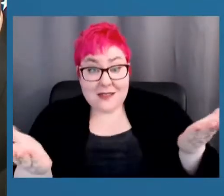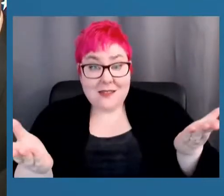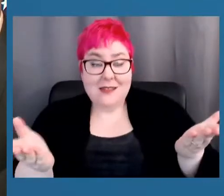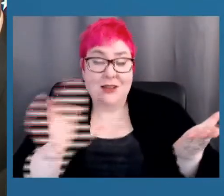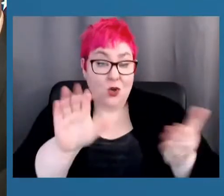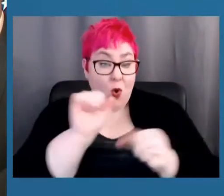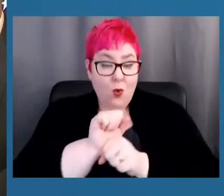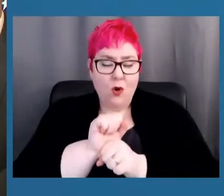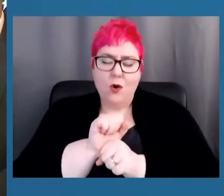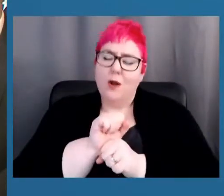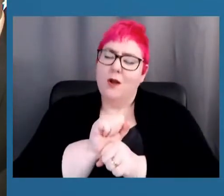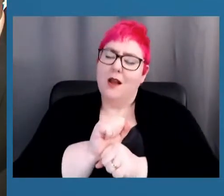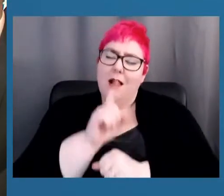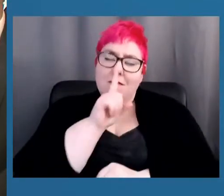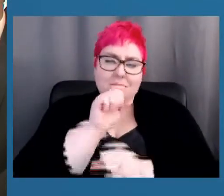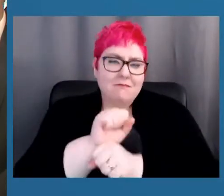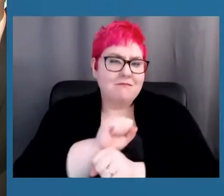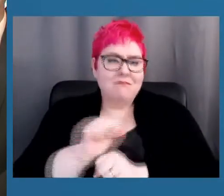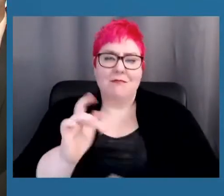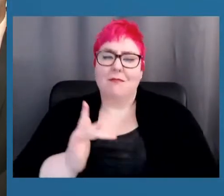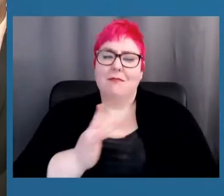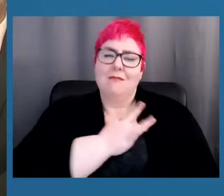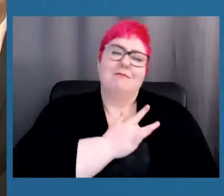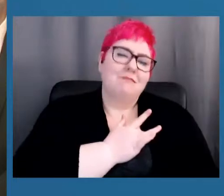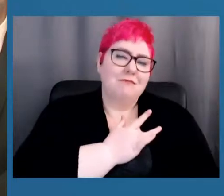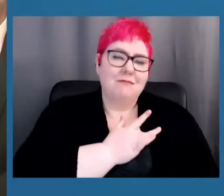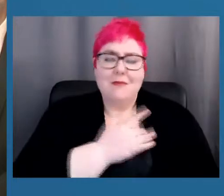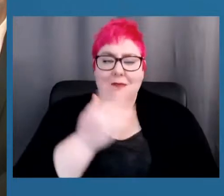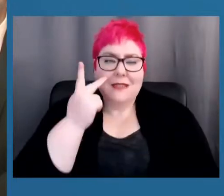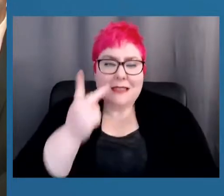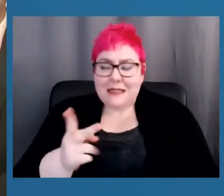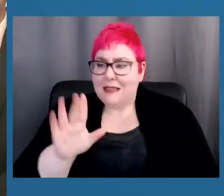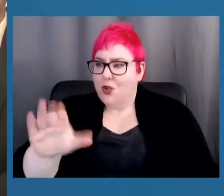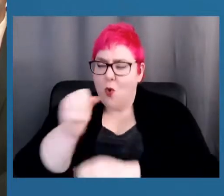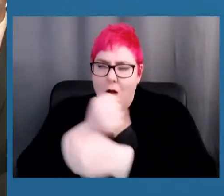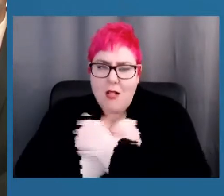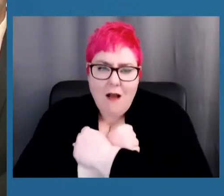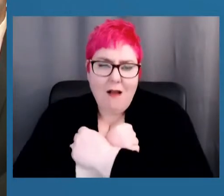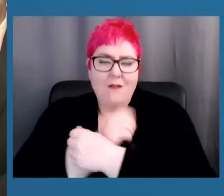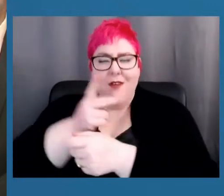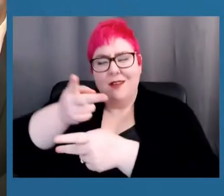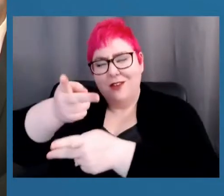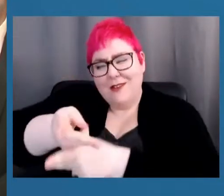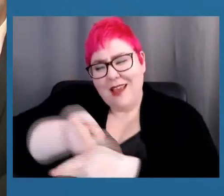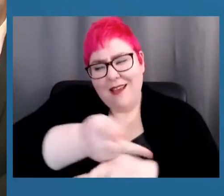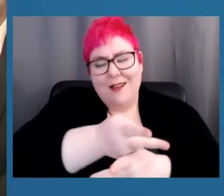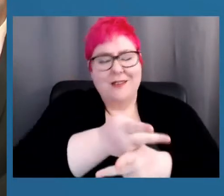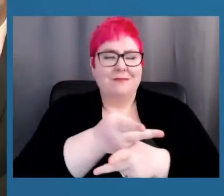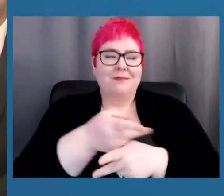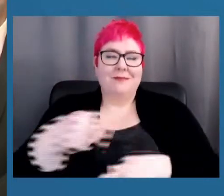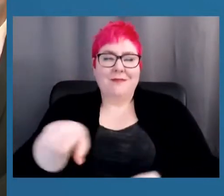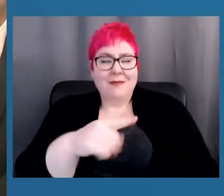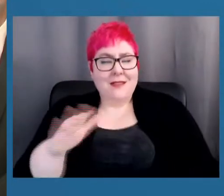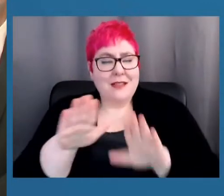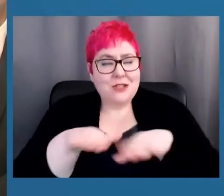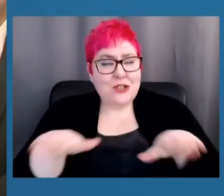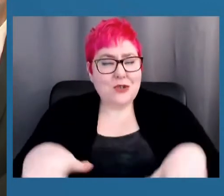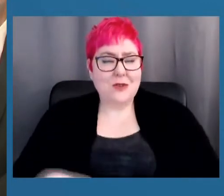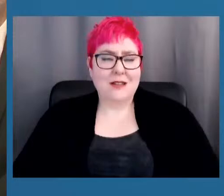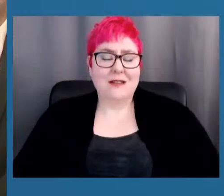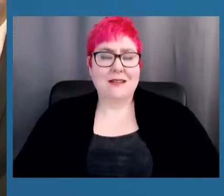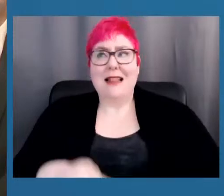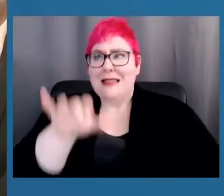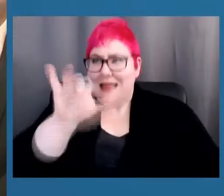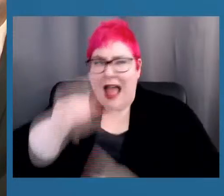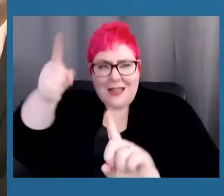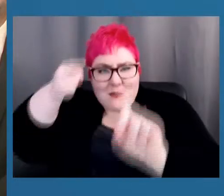warmed my heart to see the care and the love that the employees were giving to these young people. It is what this is about, and that's